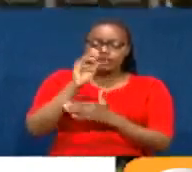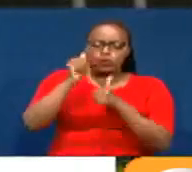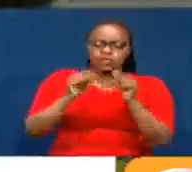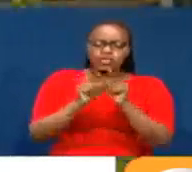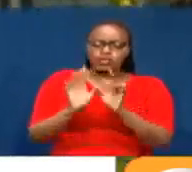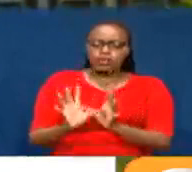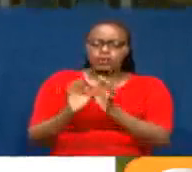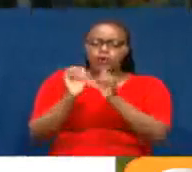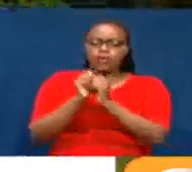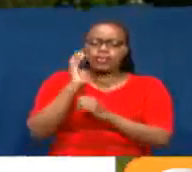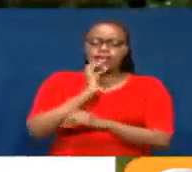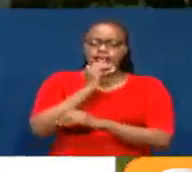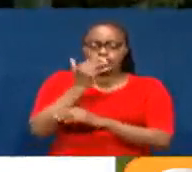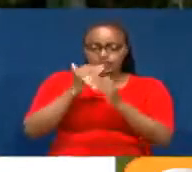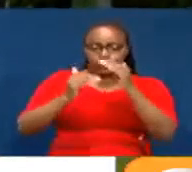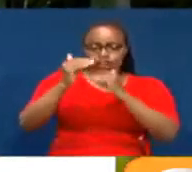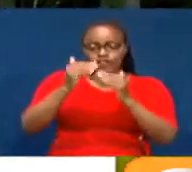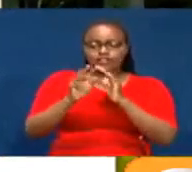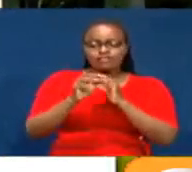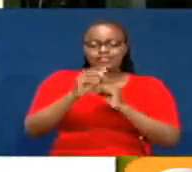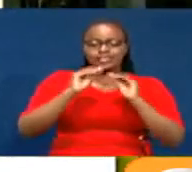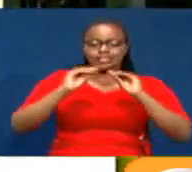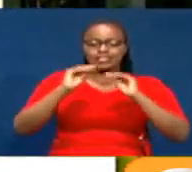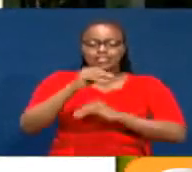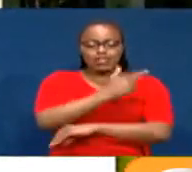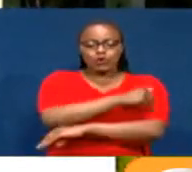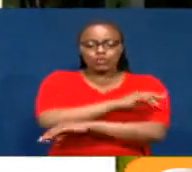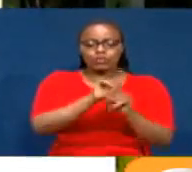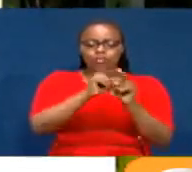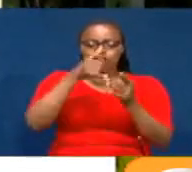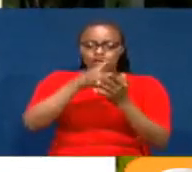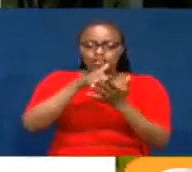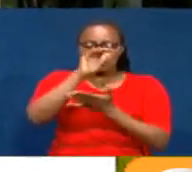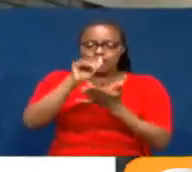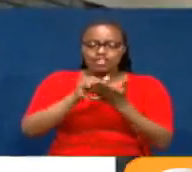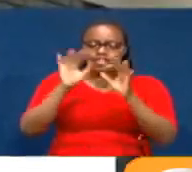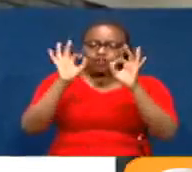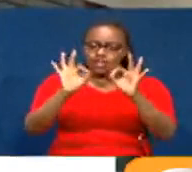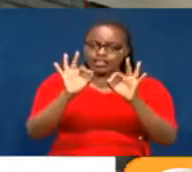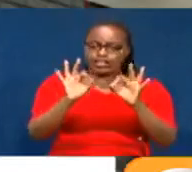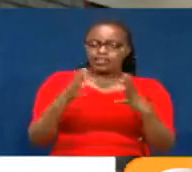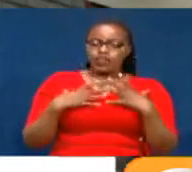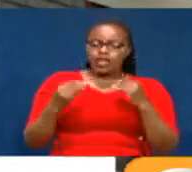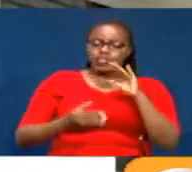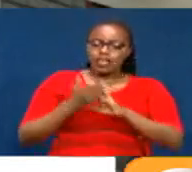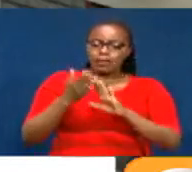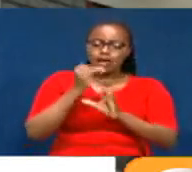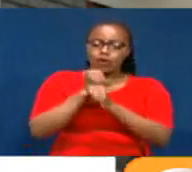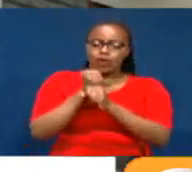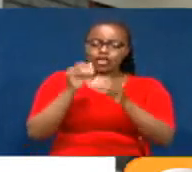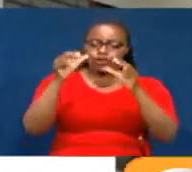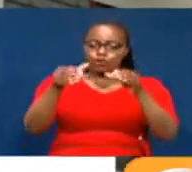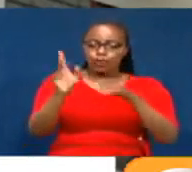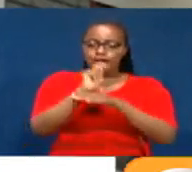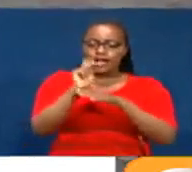is adjacent to the Kenyatta University Teaching and Referral Hospital, will include a center of excellence for health emergency workforce,